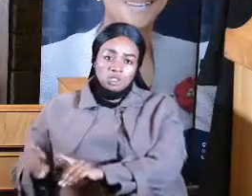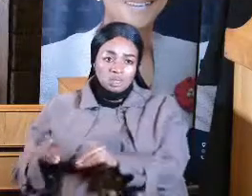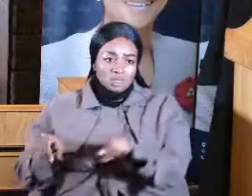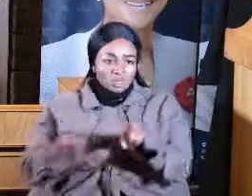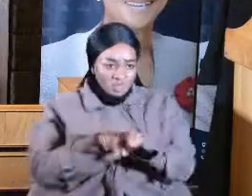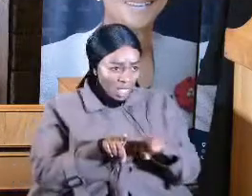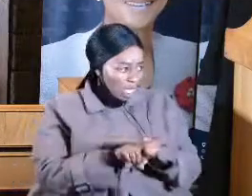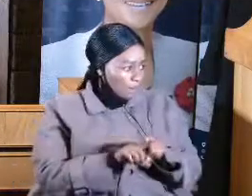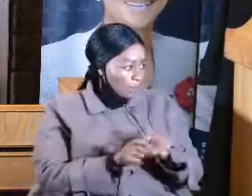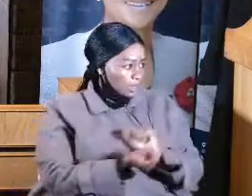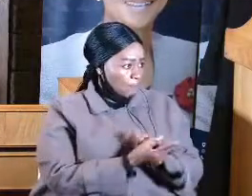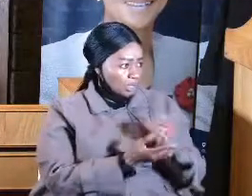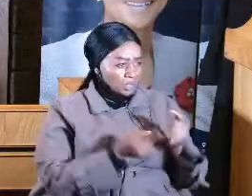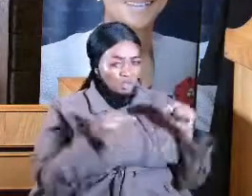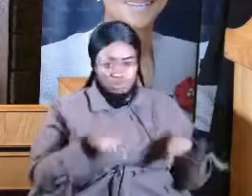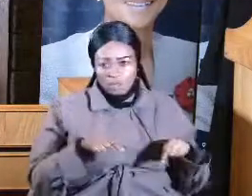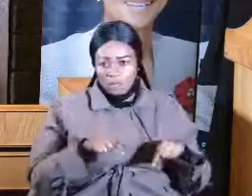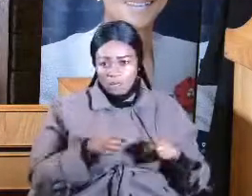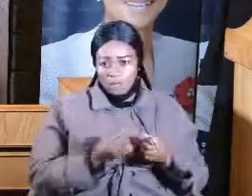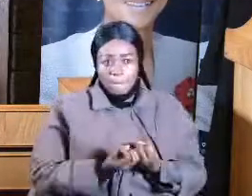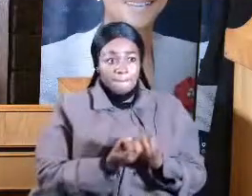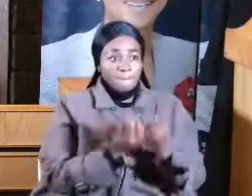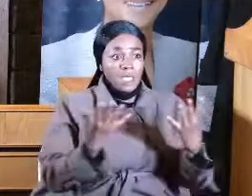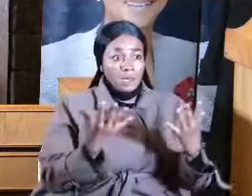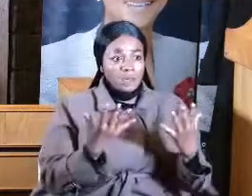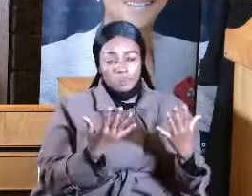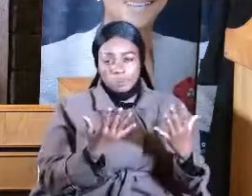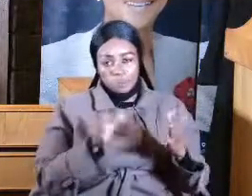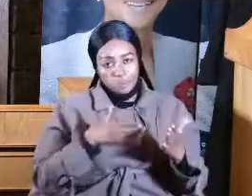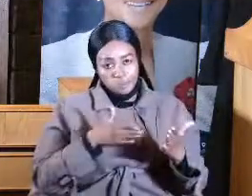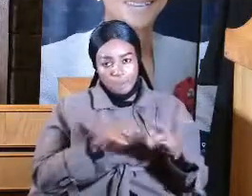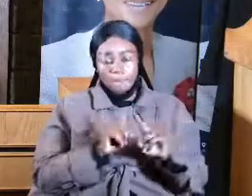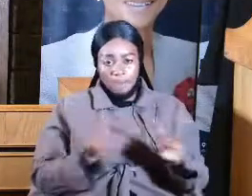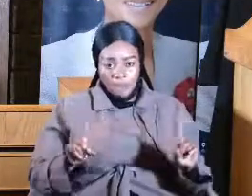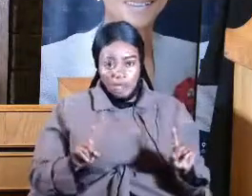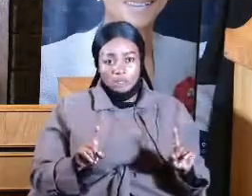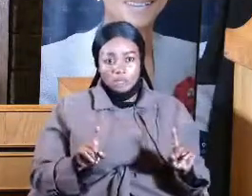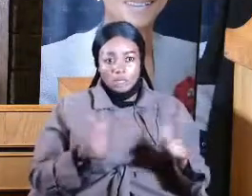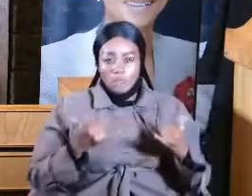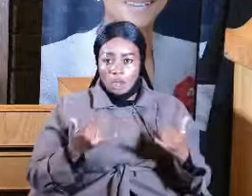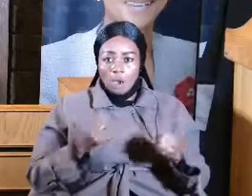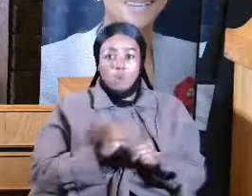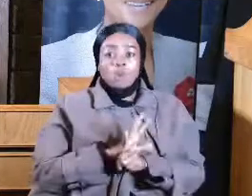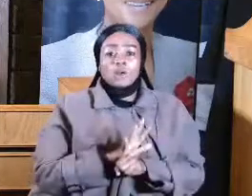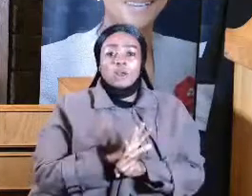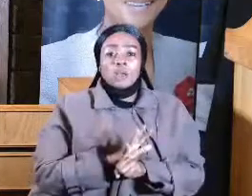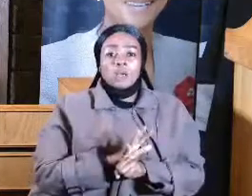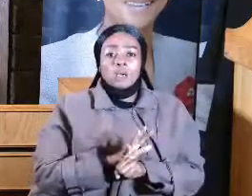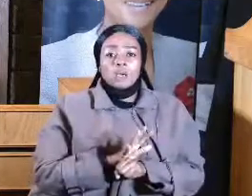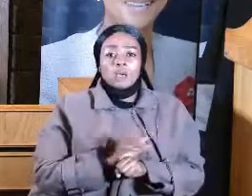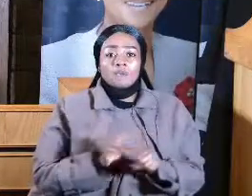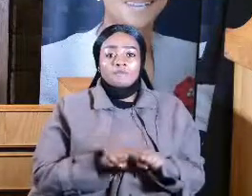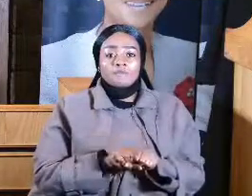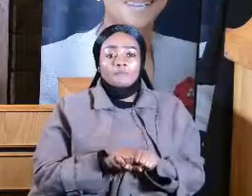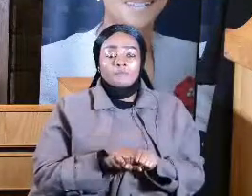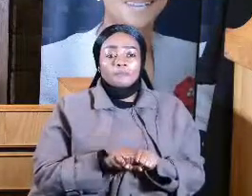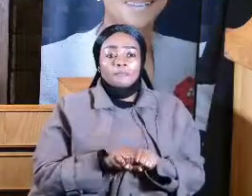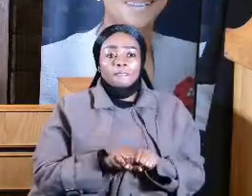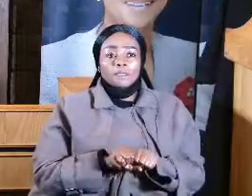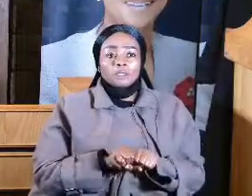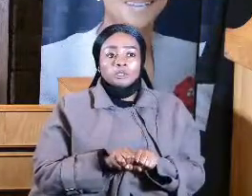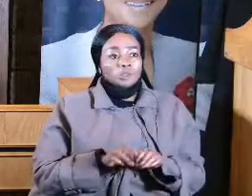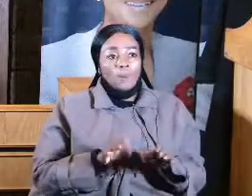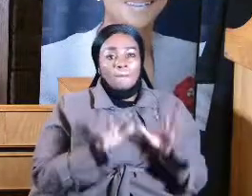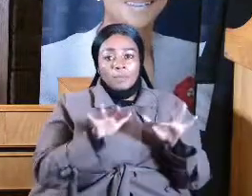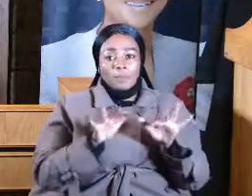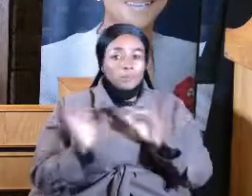today, we might not be many because we are living under the new normal, the new pandemic, COVID-19. So the number, we are not